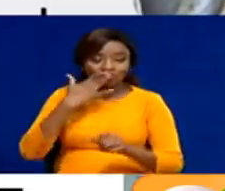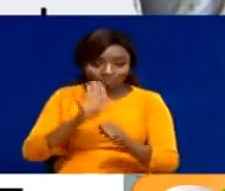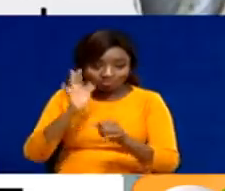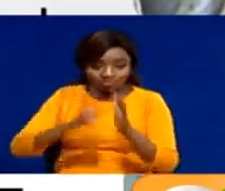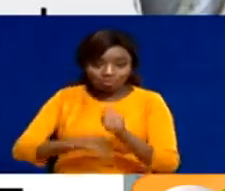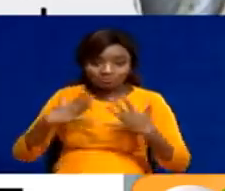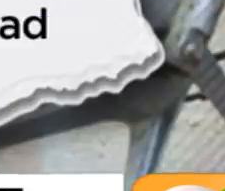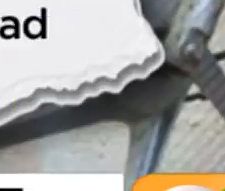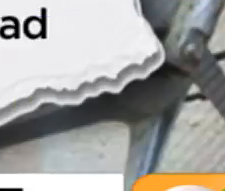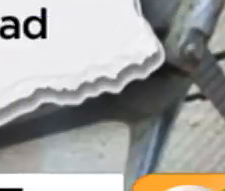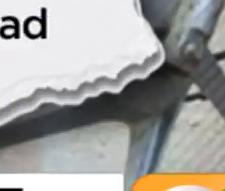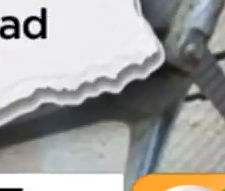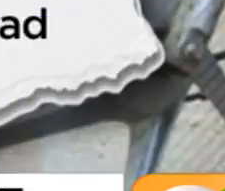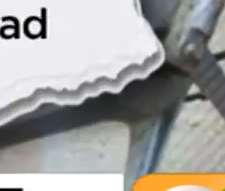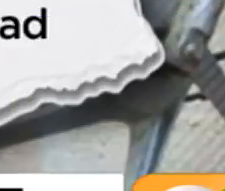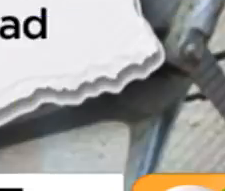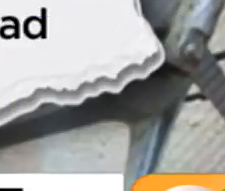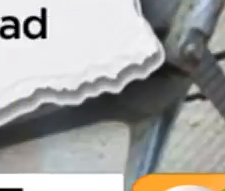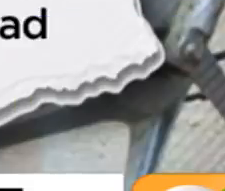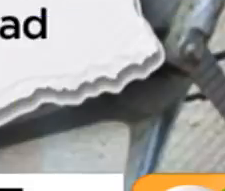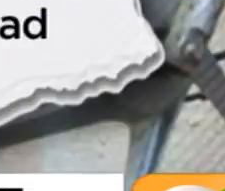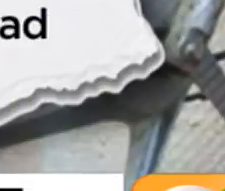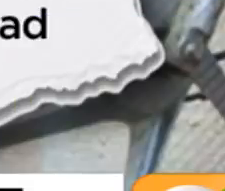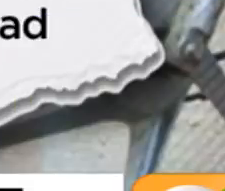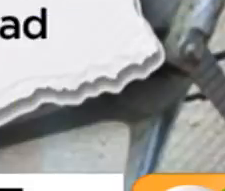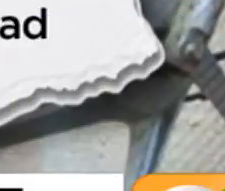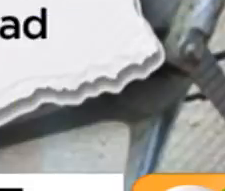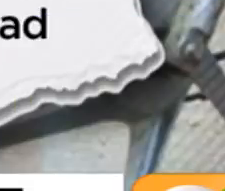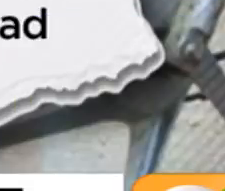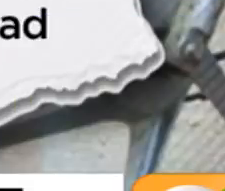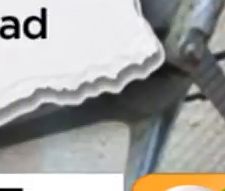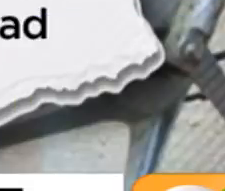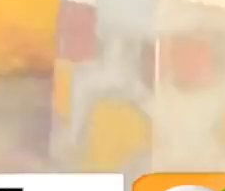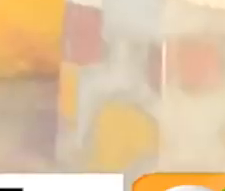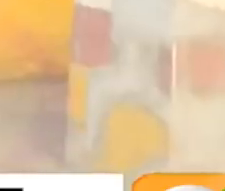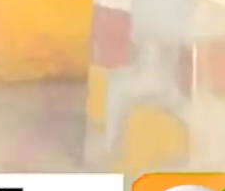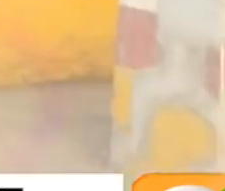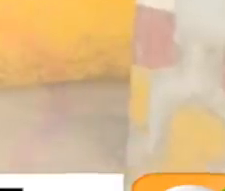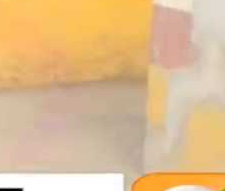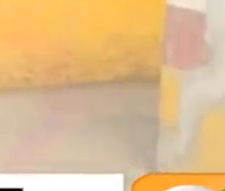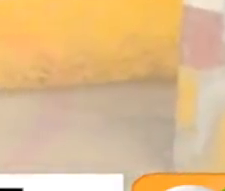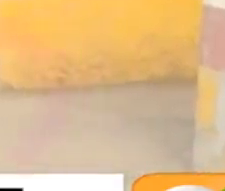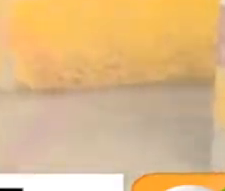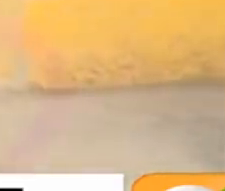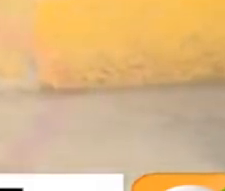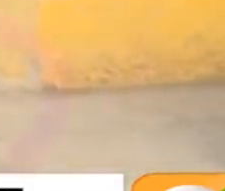involved will be arrested and action taken against them to serve as a warning to others.